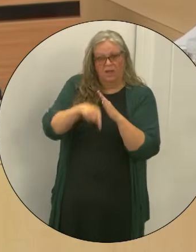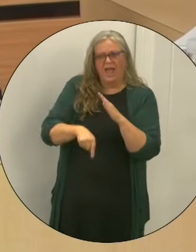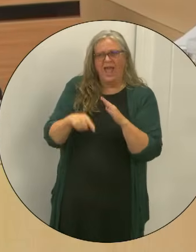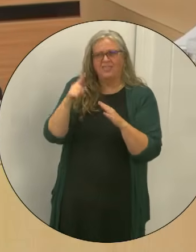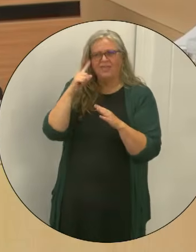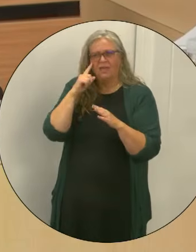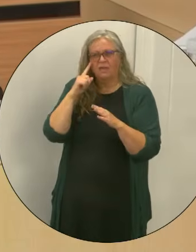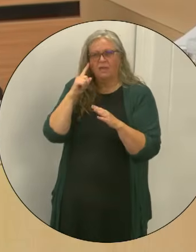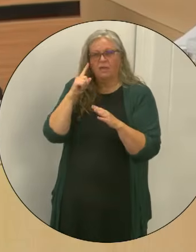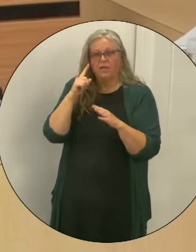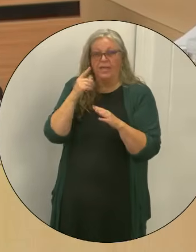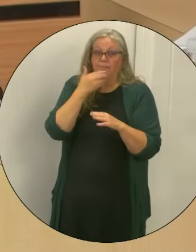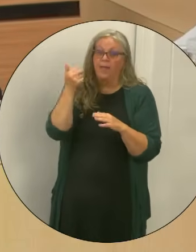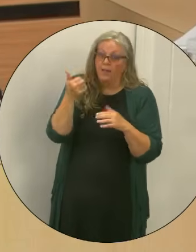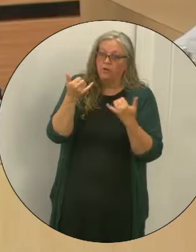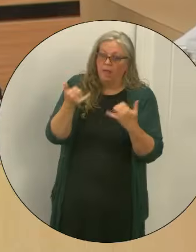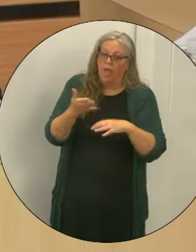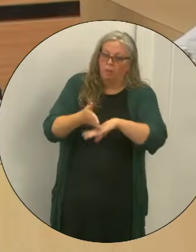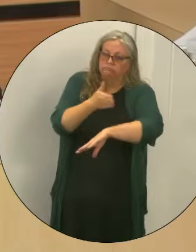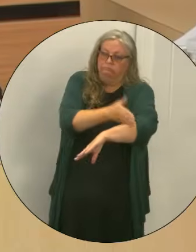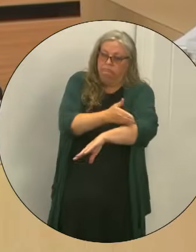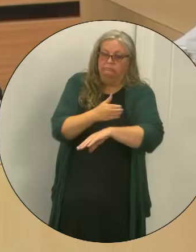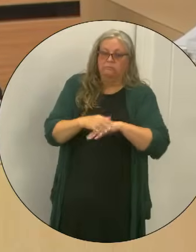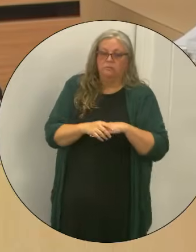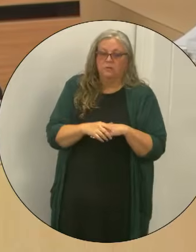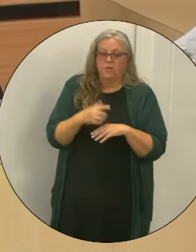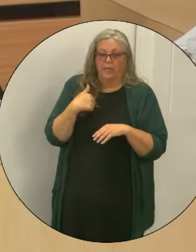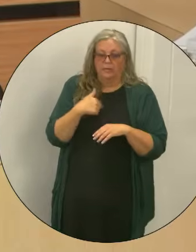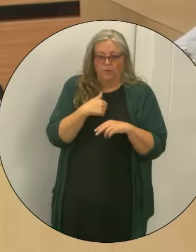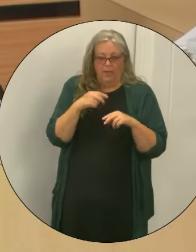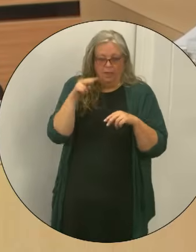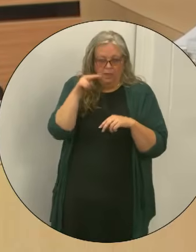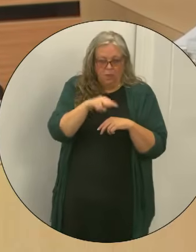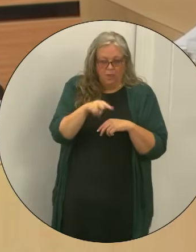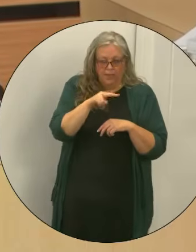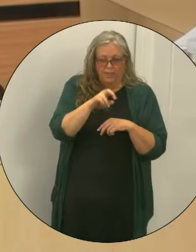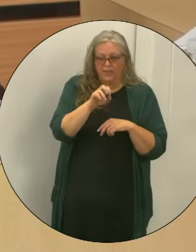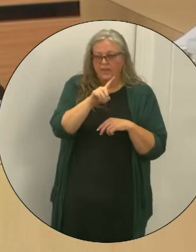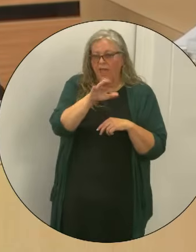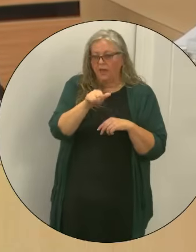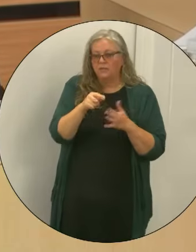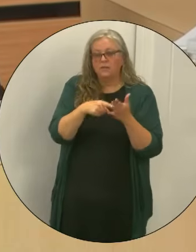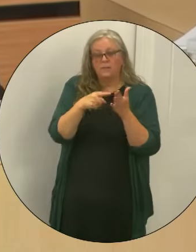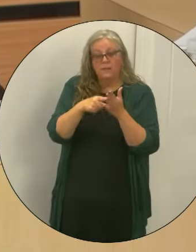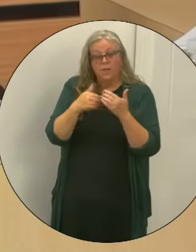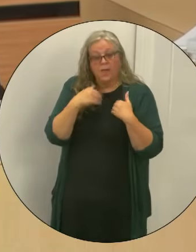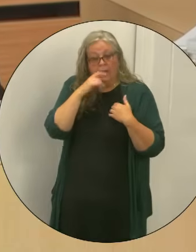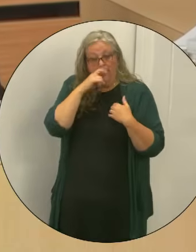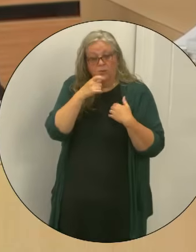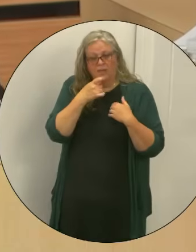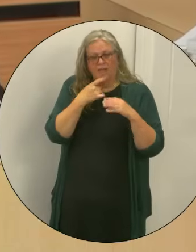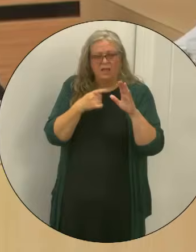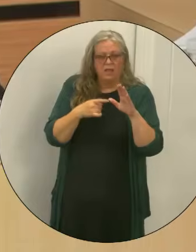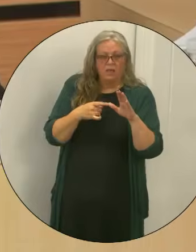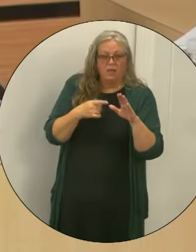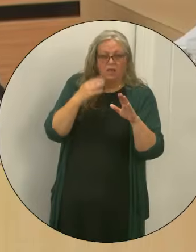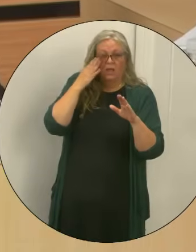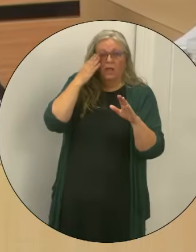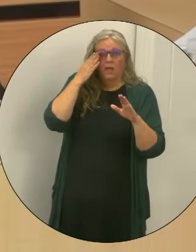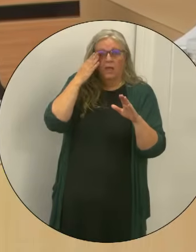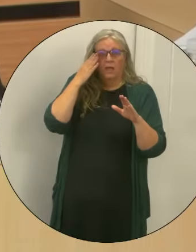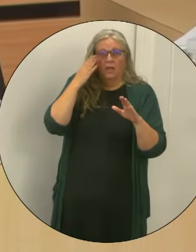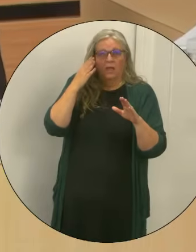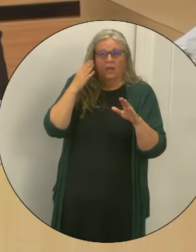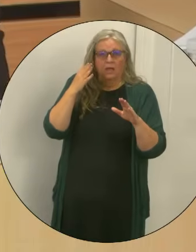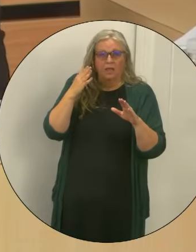better now, I know that we're going in a better direction, we're looking at the data here, and sometimes we had kids that were saying, I believe, just saying that